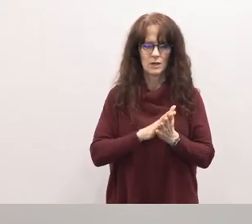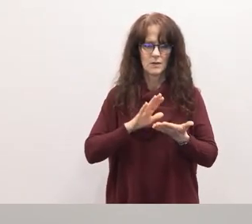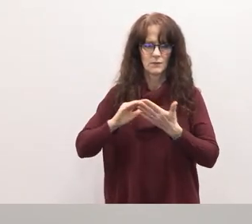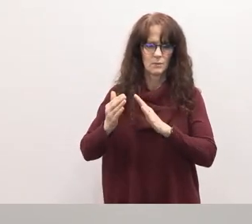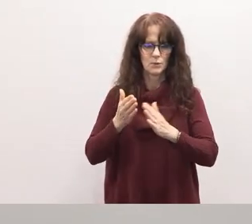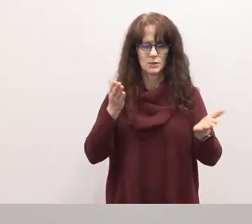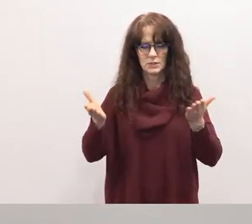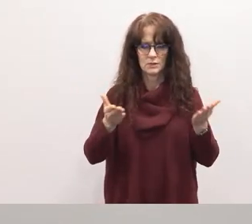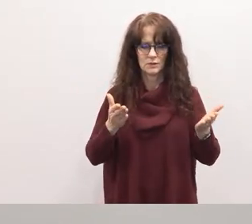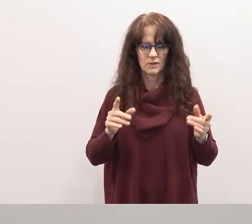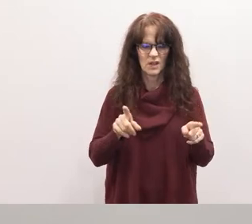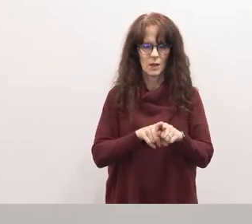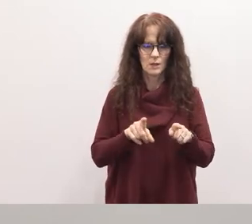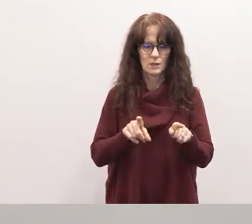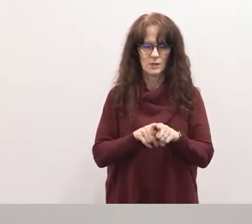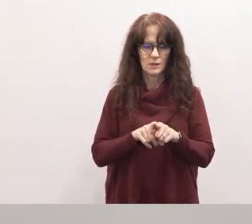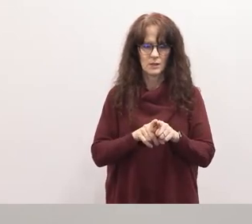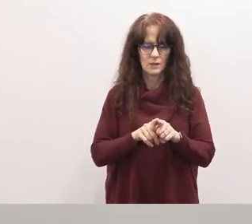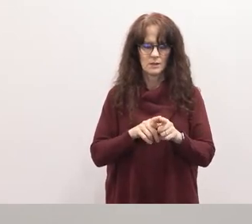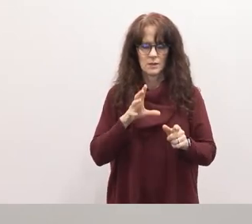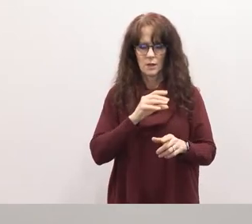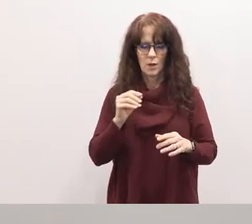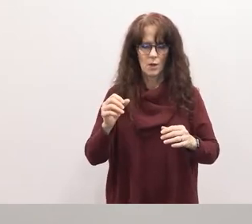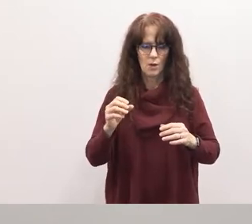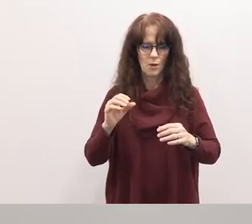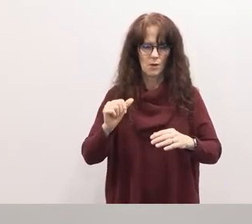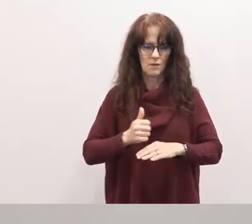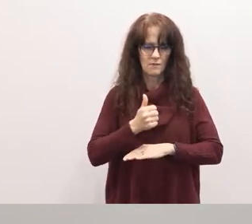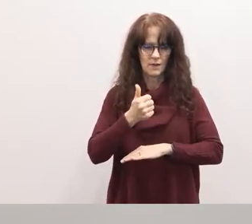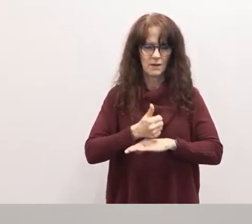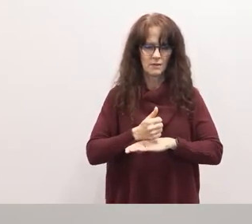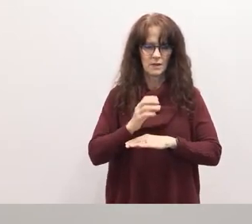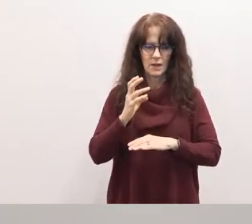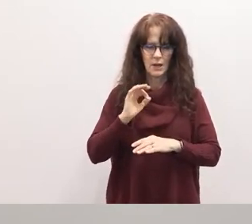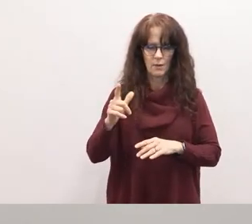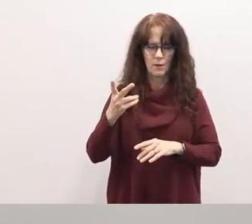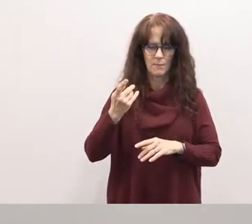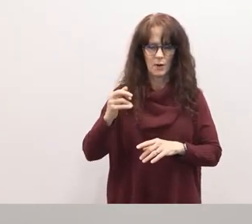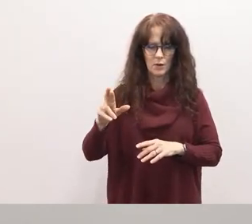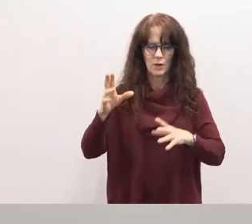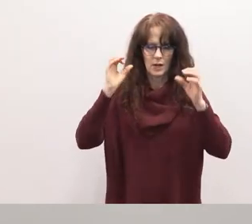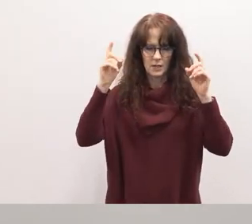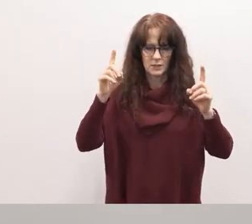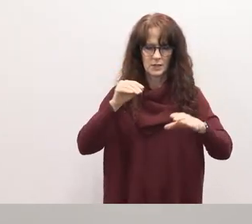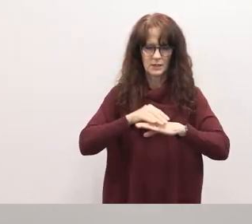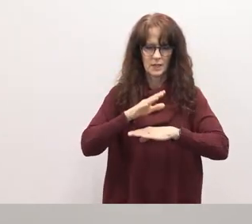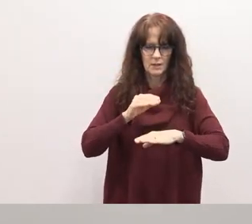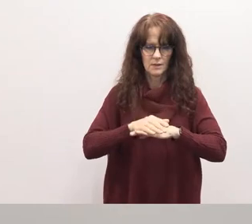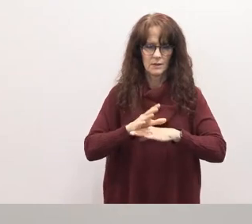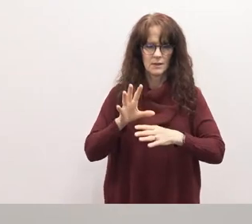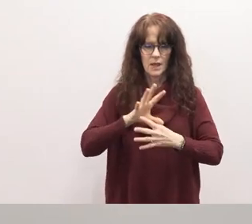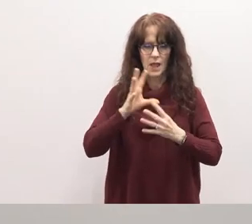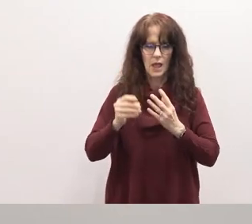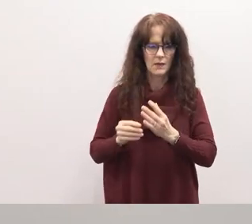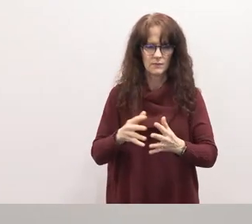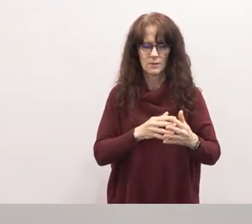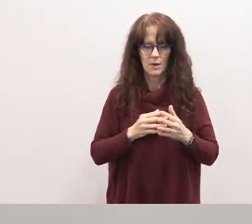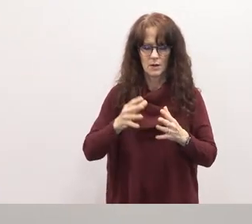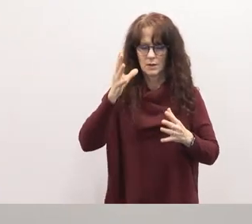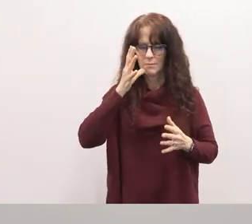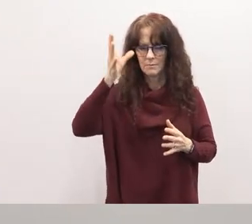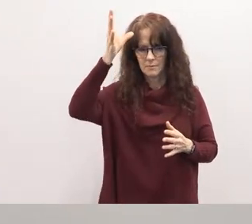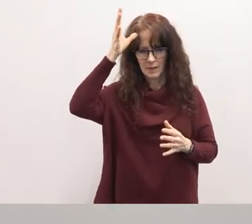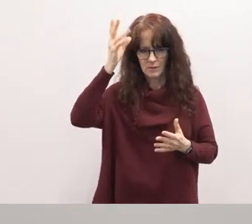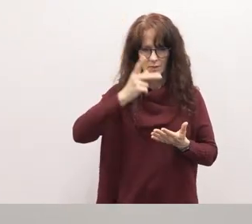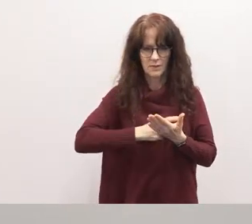service. She was also the co-founder with Errol Parker of the Education Council of the African American Parents.